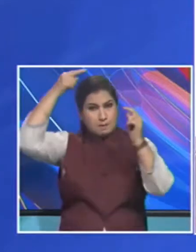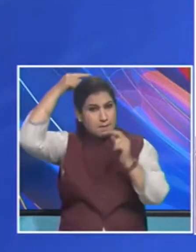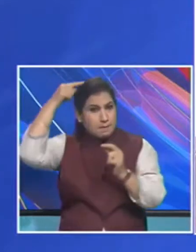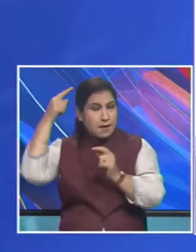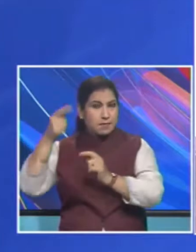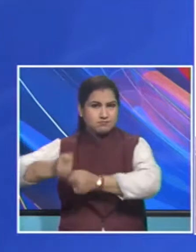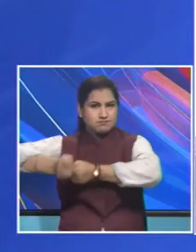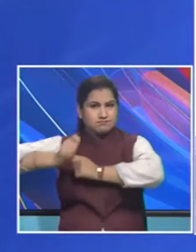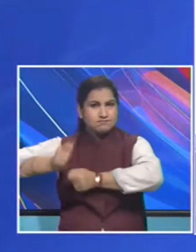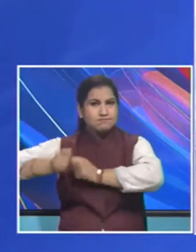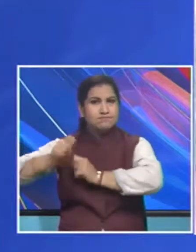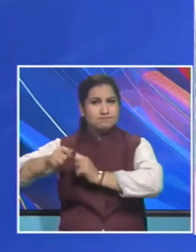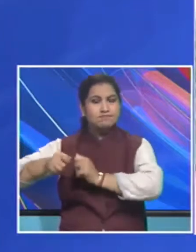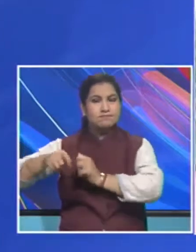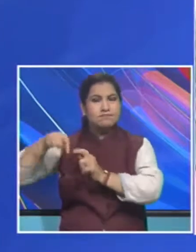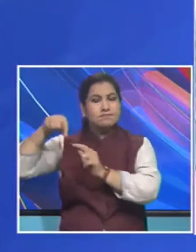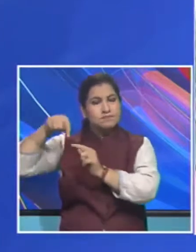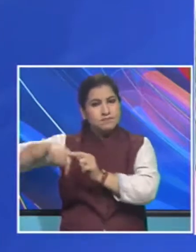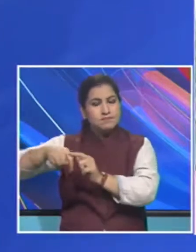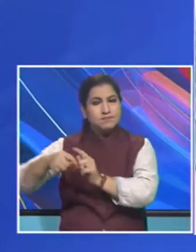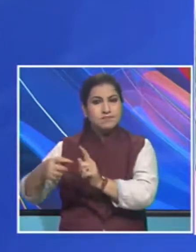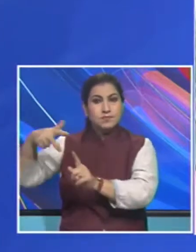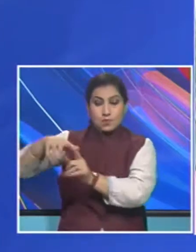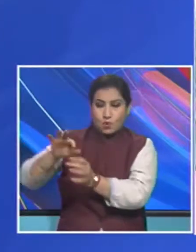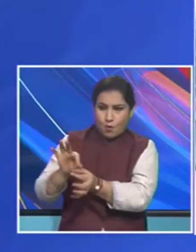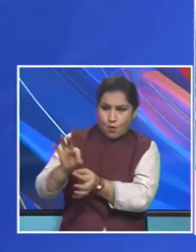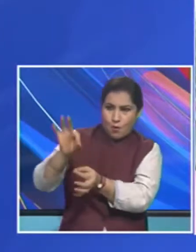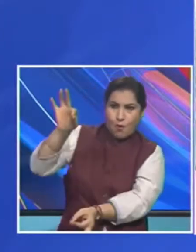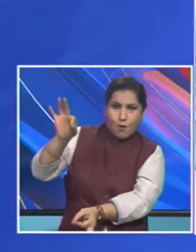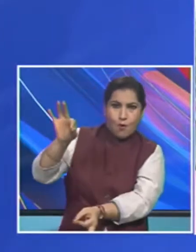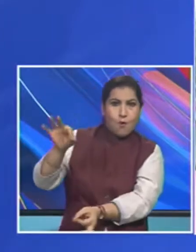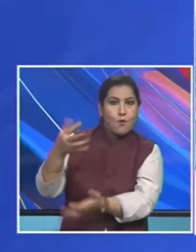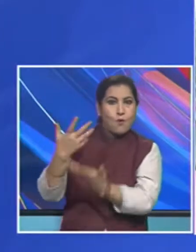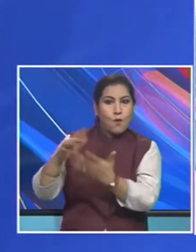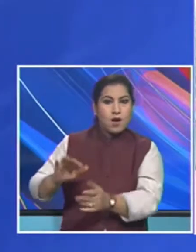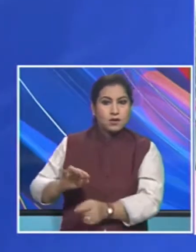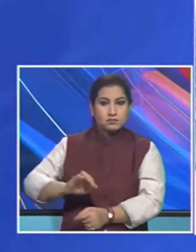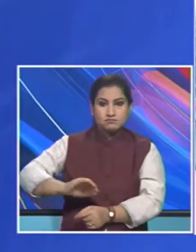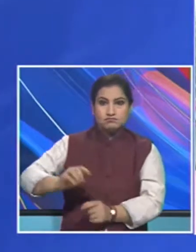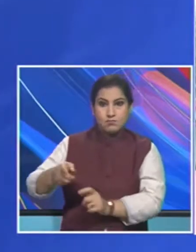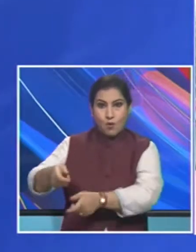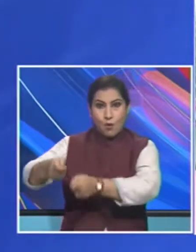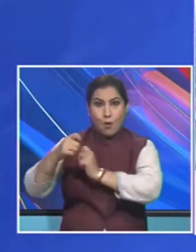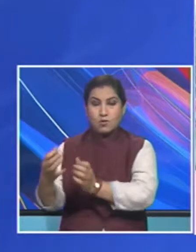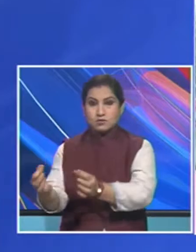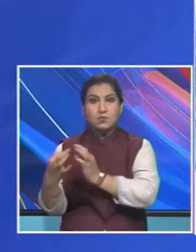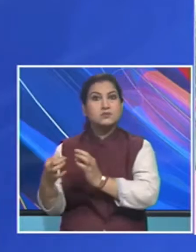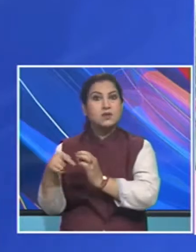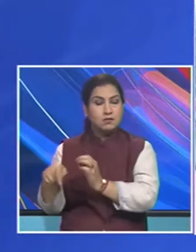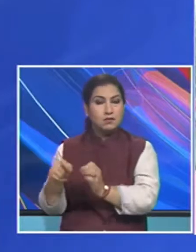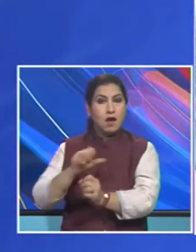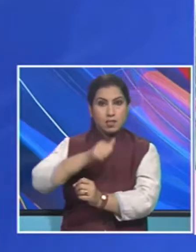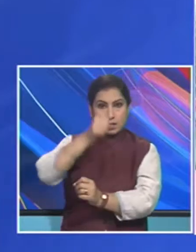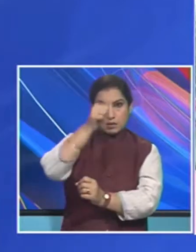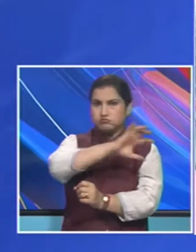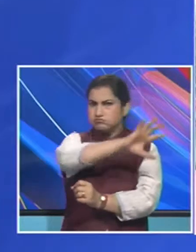the guards are riding steeds that are the tallest held by any mounted unit in the country, at a minimum